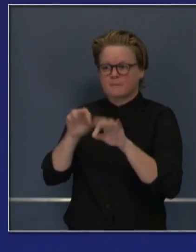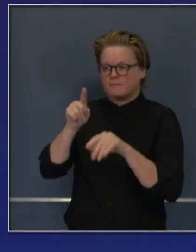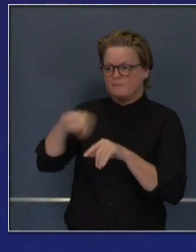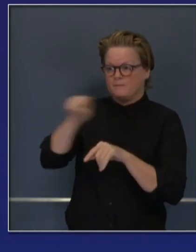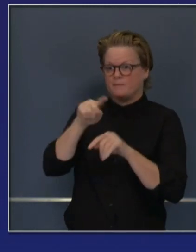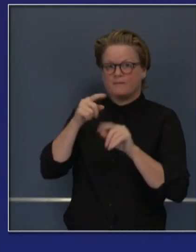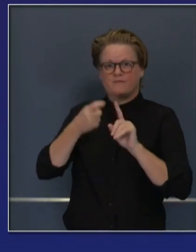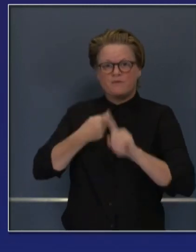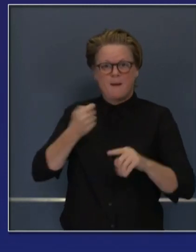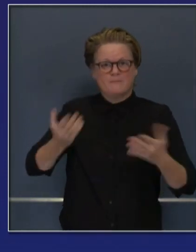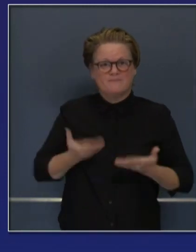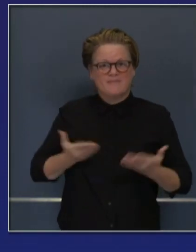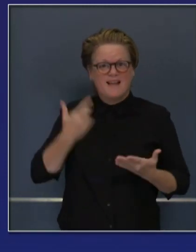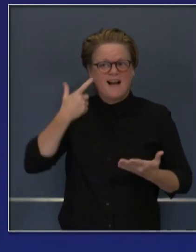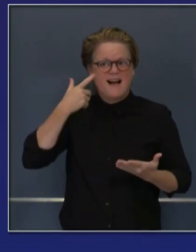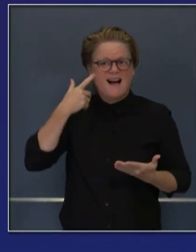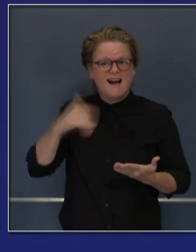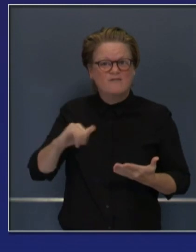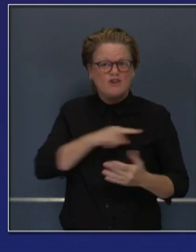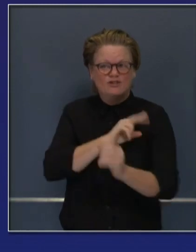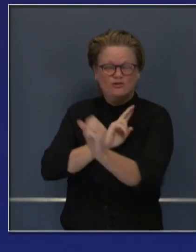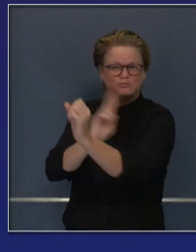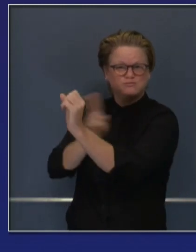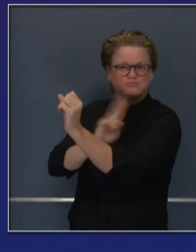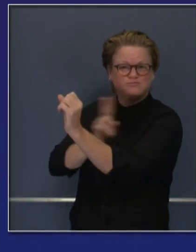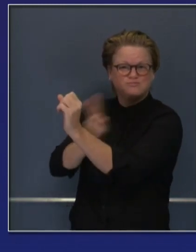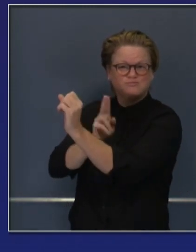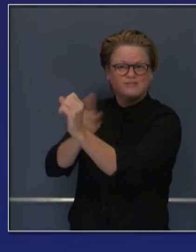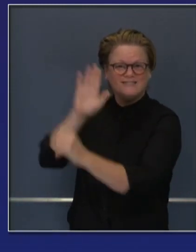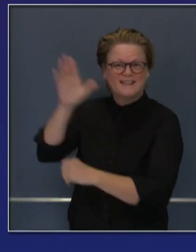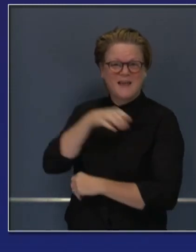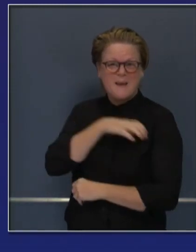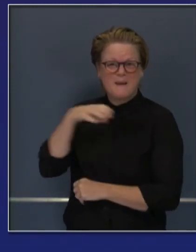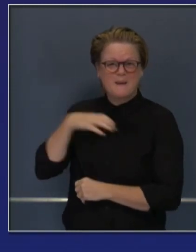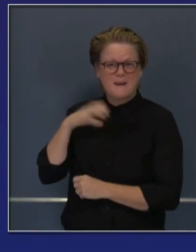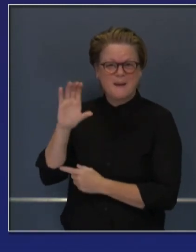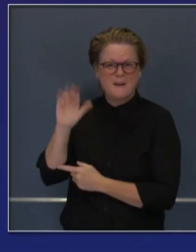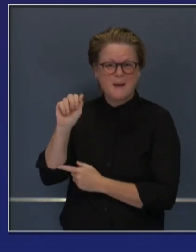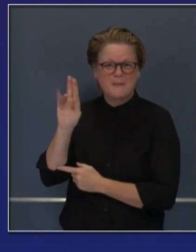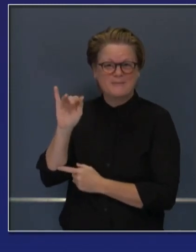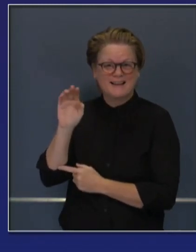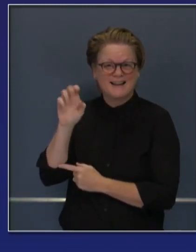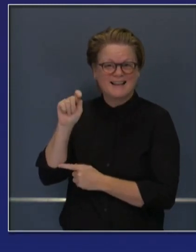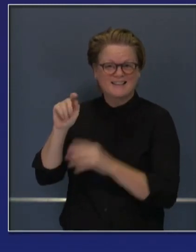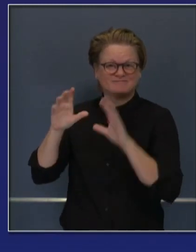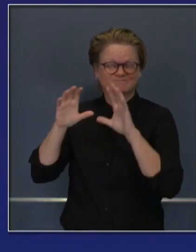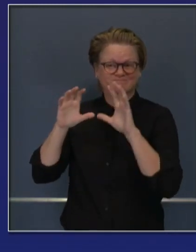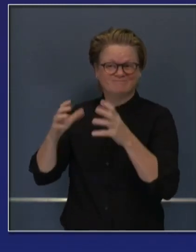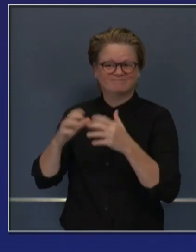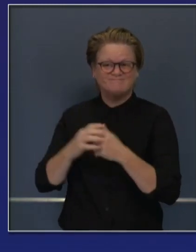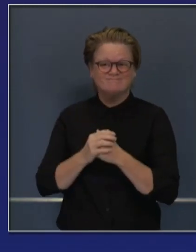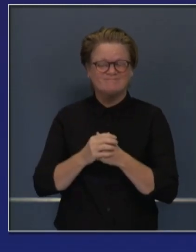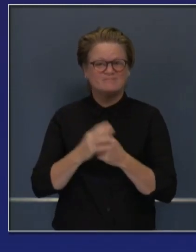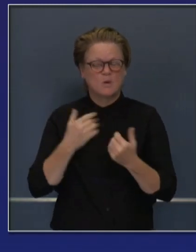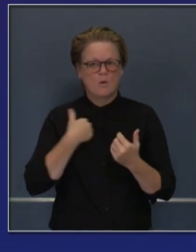in safety, as well as experts looking at equity and looking at the distribution from a geriatric perspective and